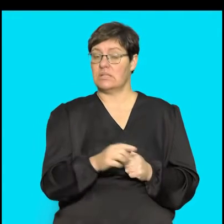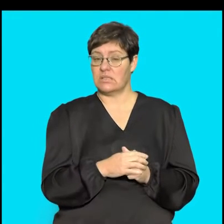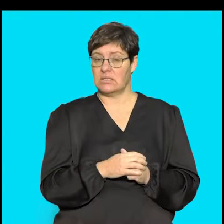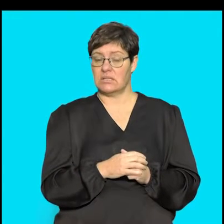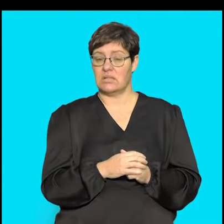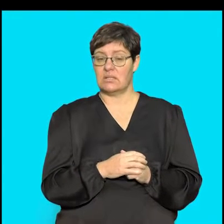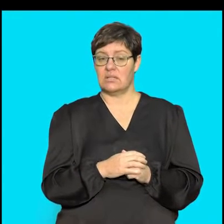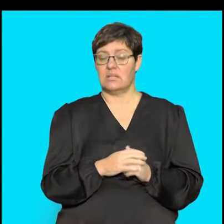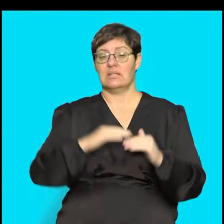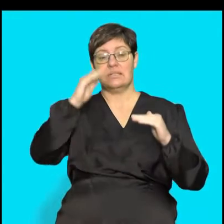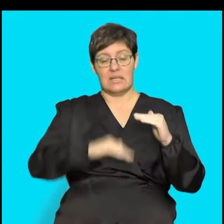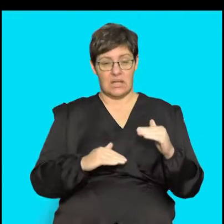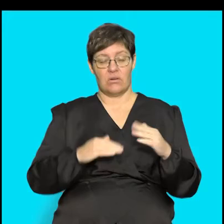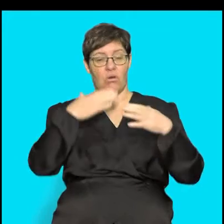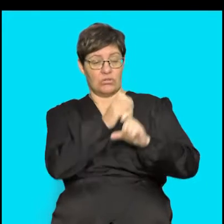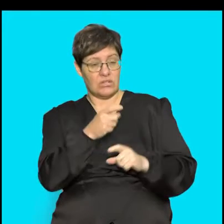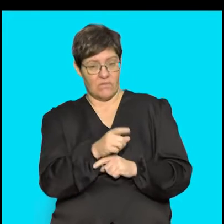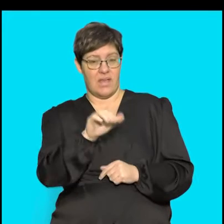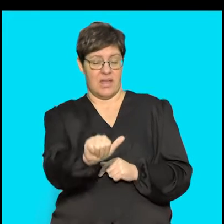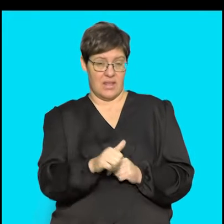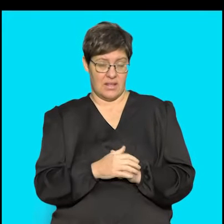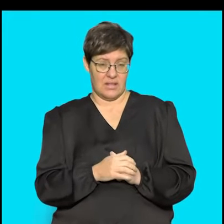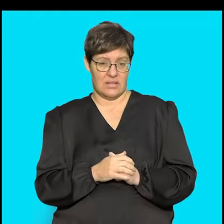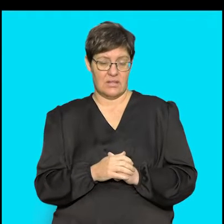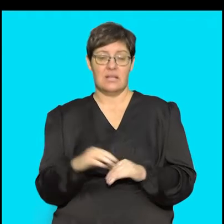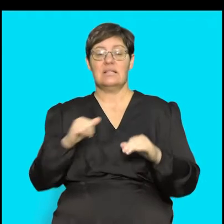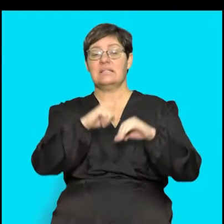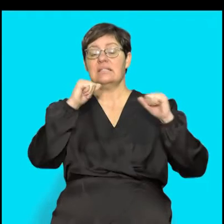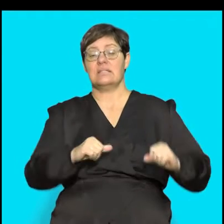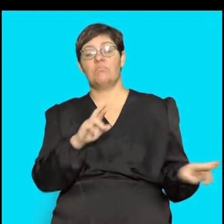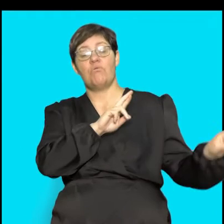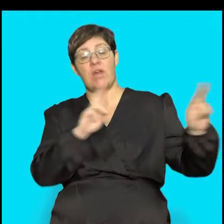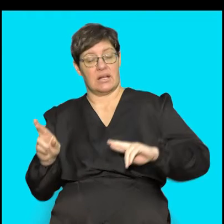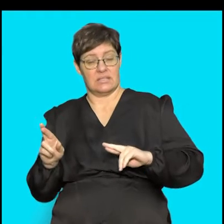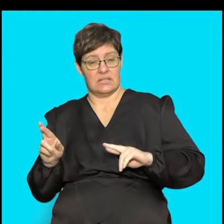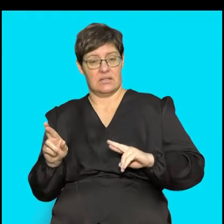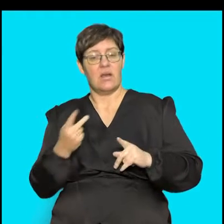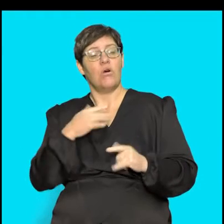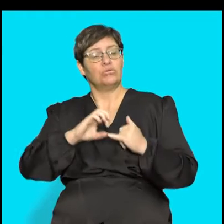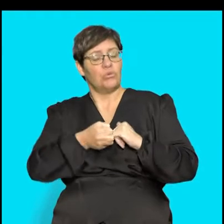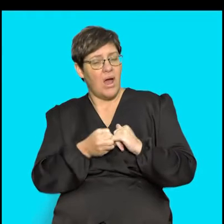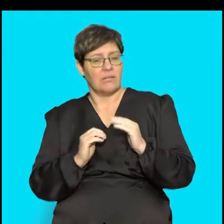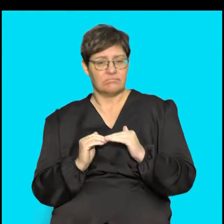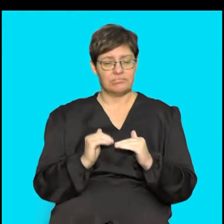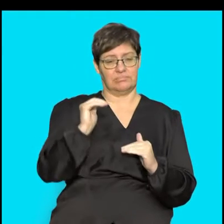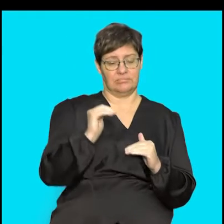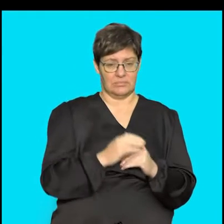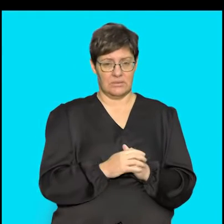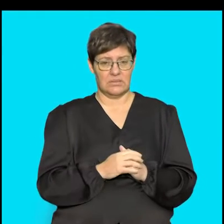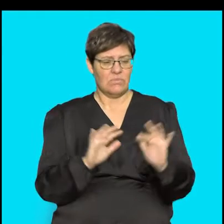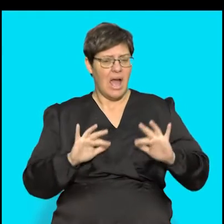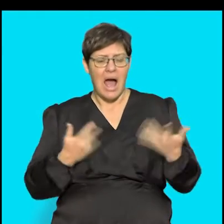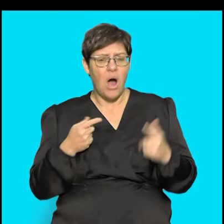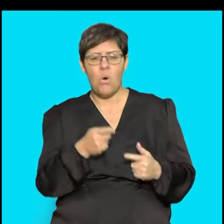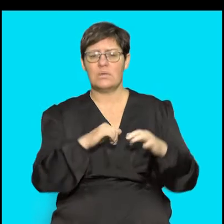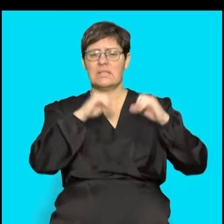the stress is a decrease in the concentration of A. the system will react and try to increase. So